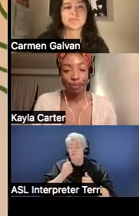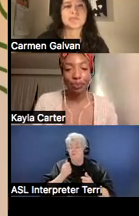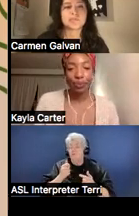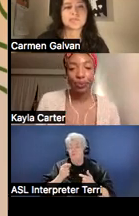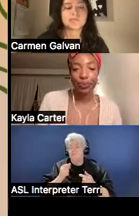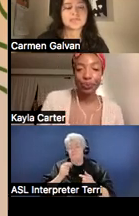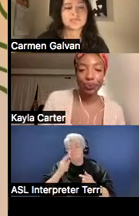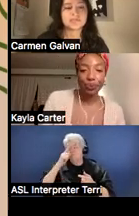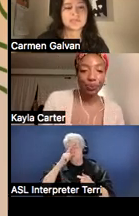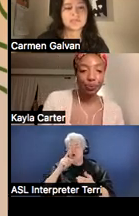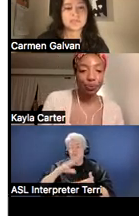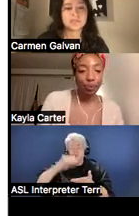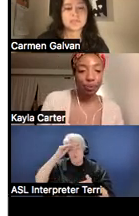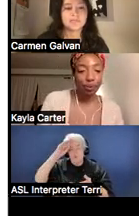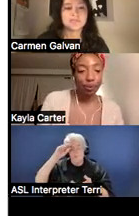well.